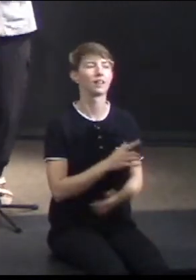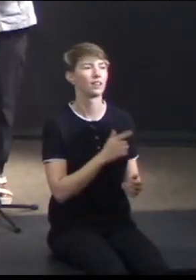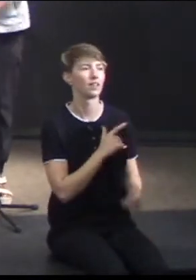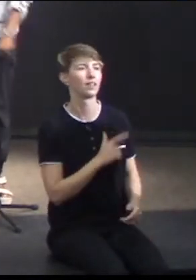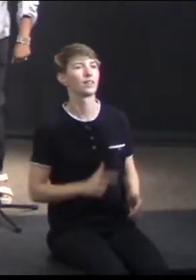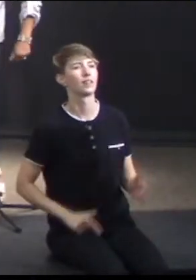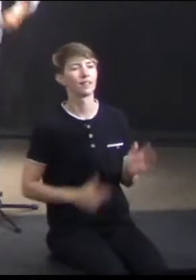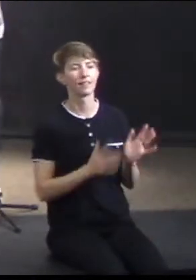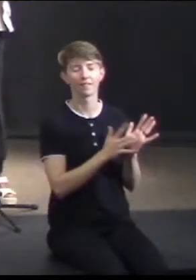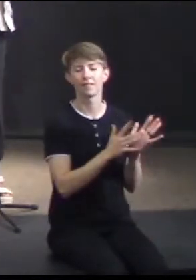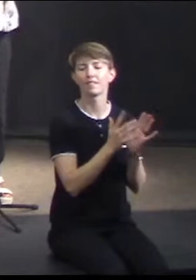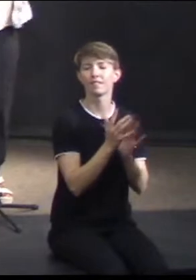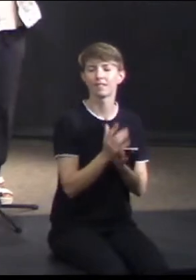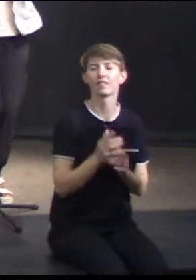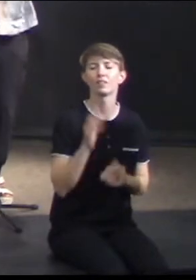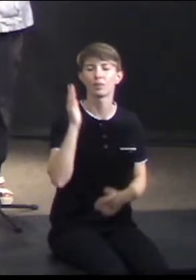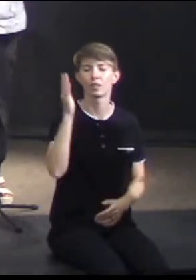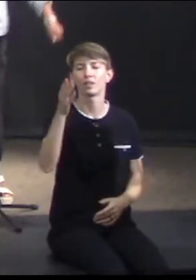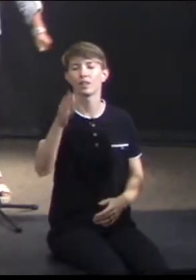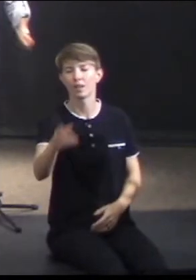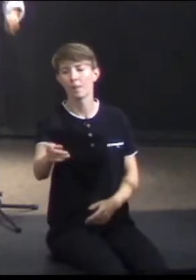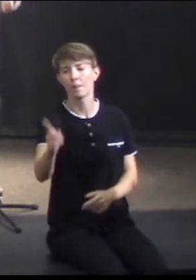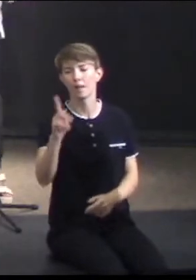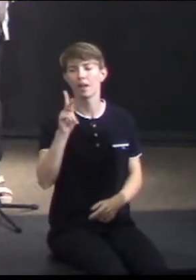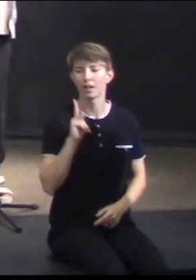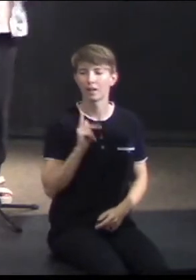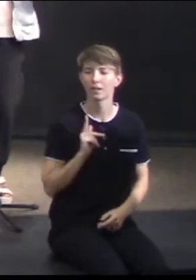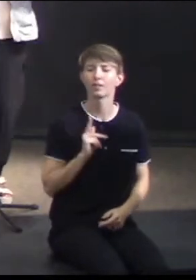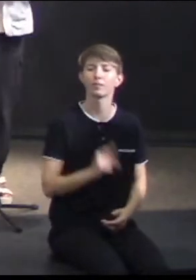Siguri wana osi Yesu